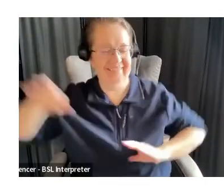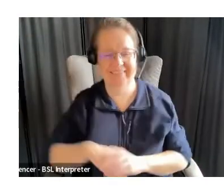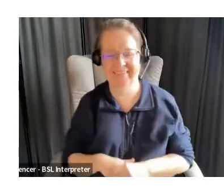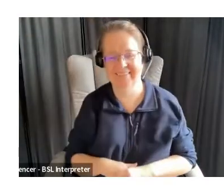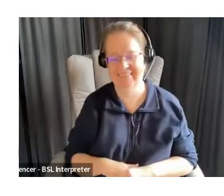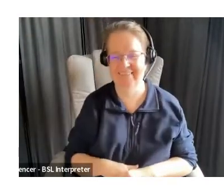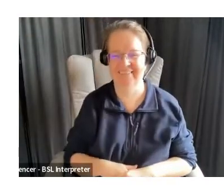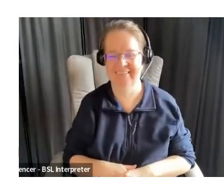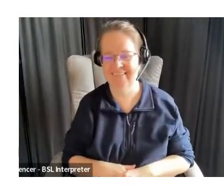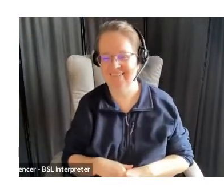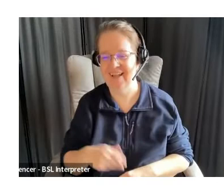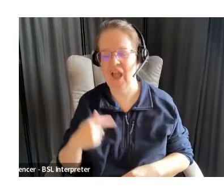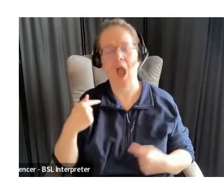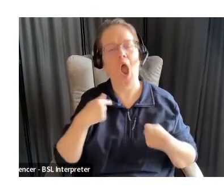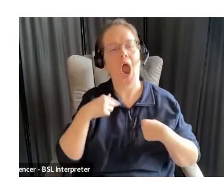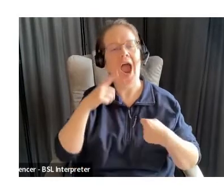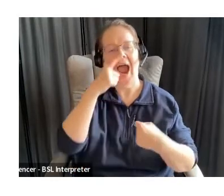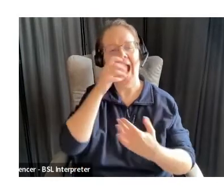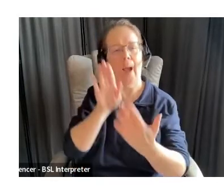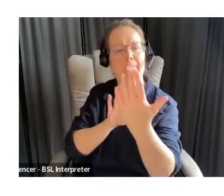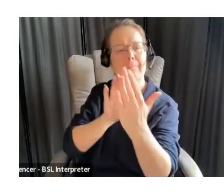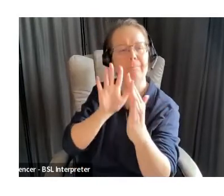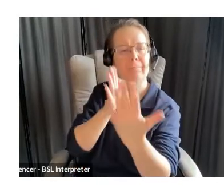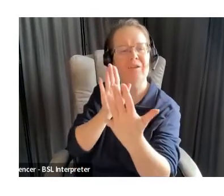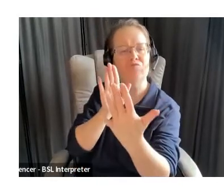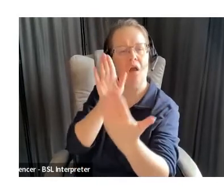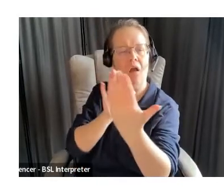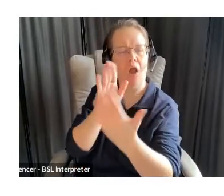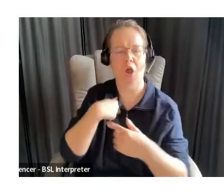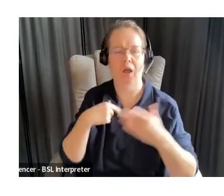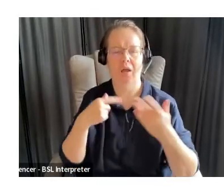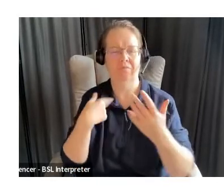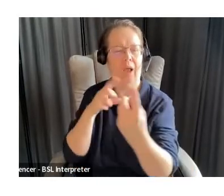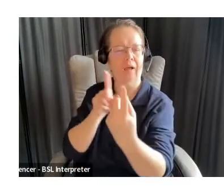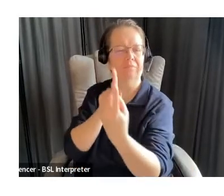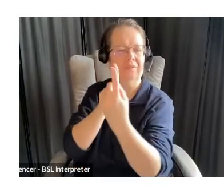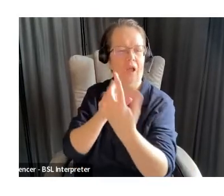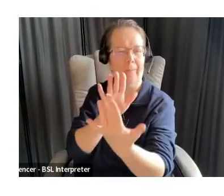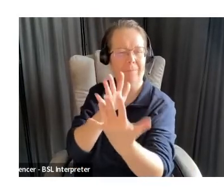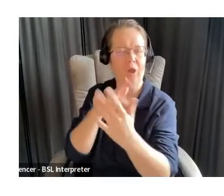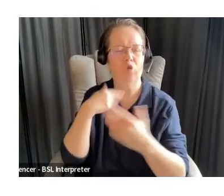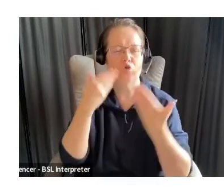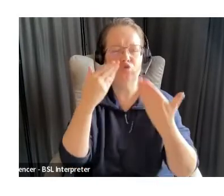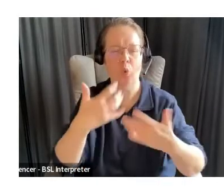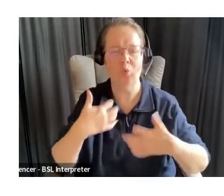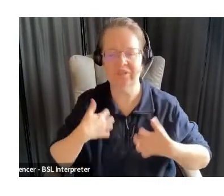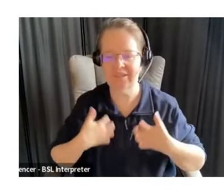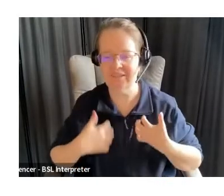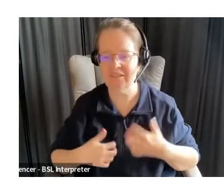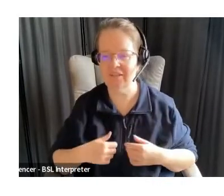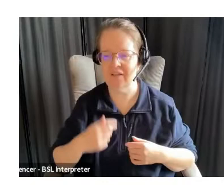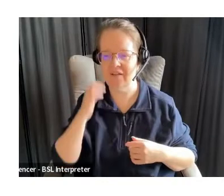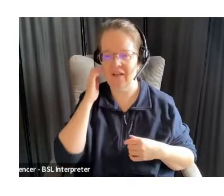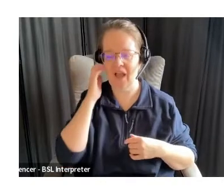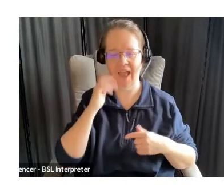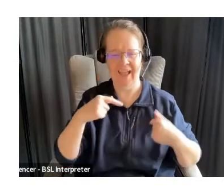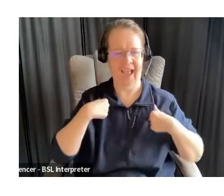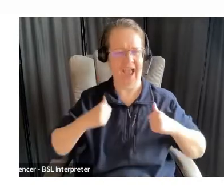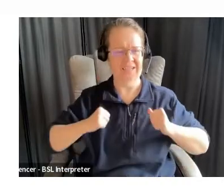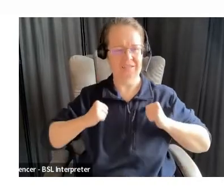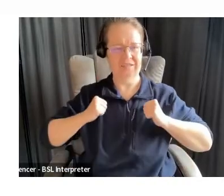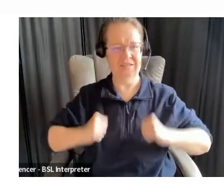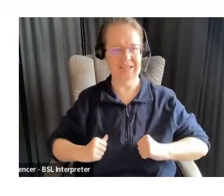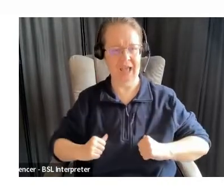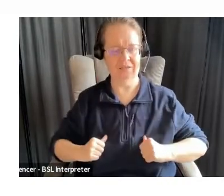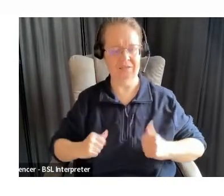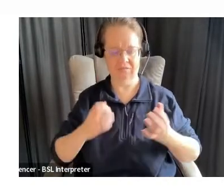I would mirror the person so that it shows me I'm interested. Wearing a tailored suit and a well-fitting suit helps